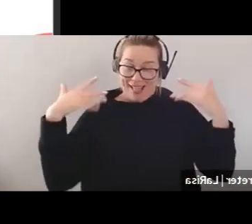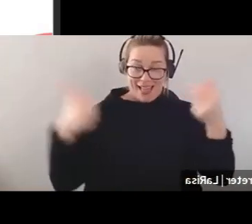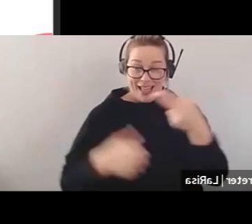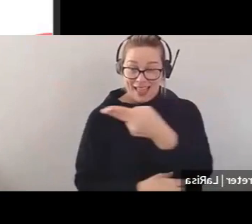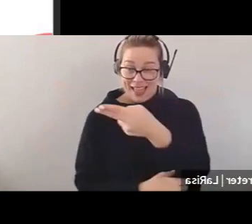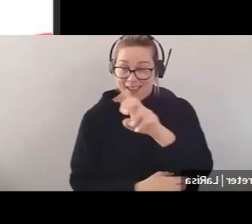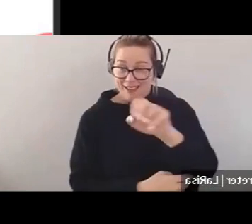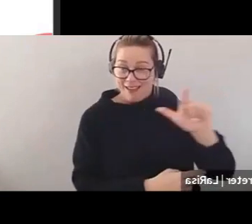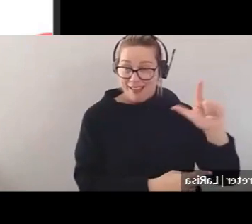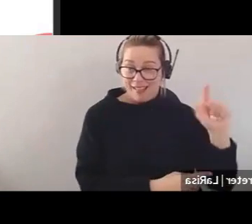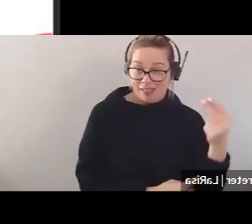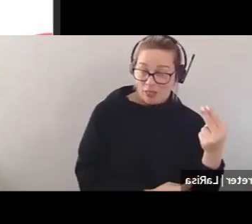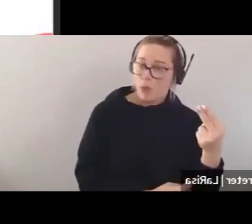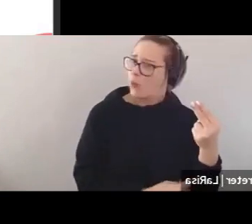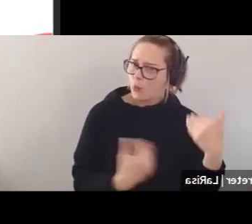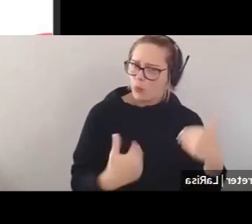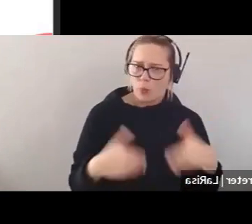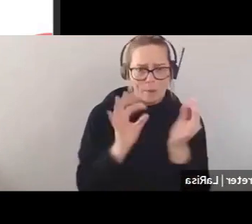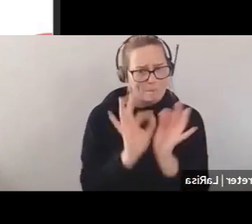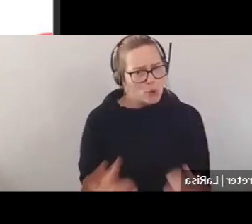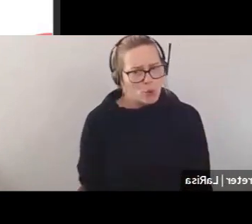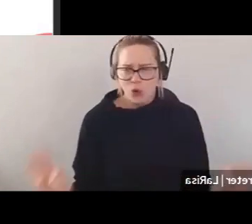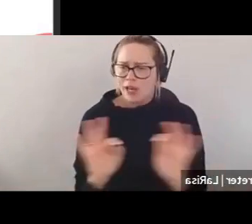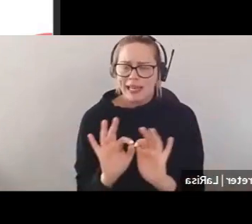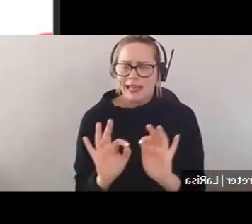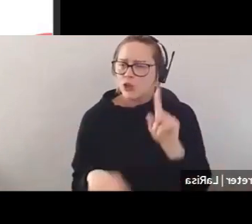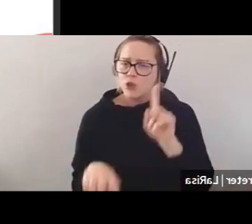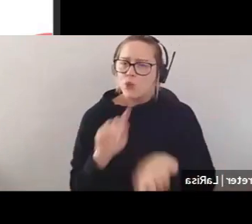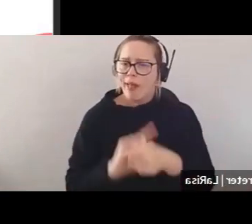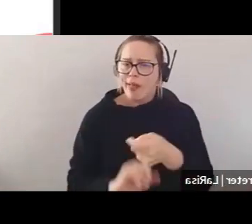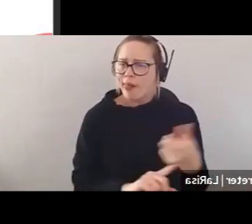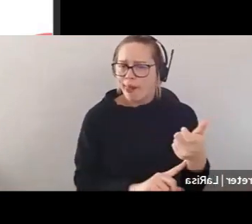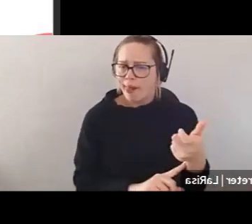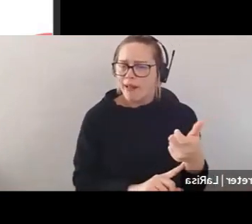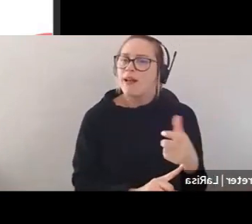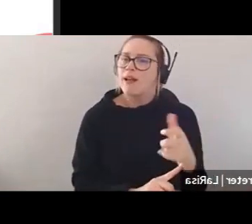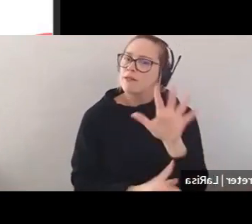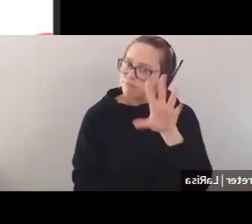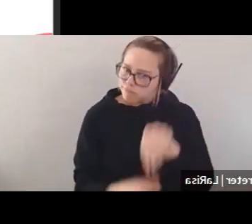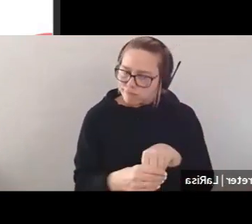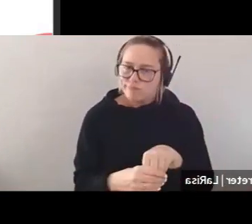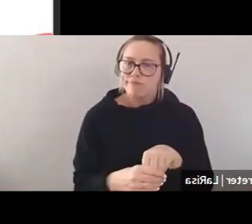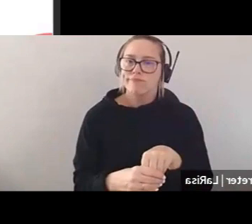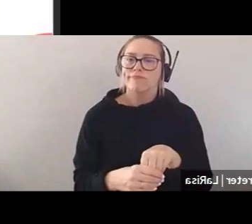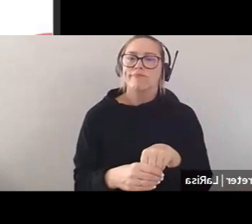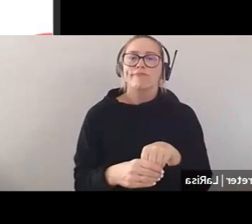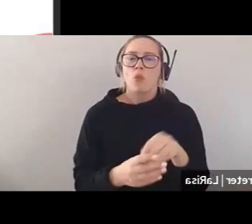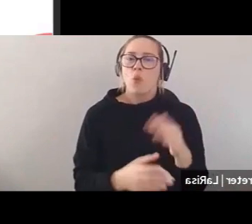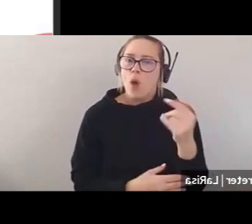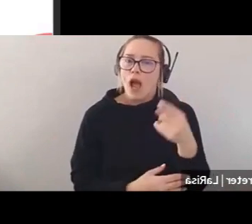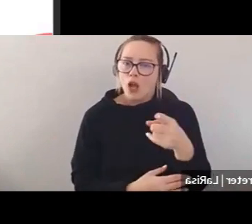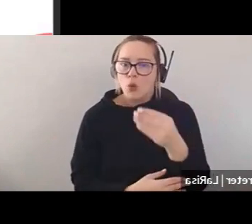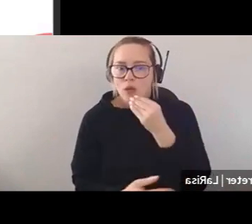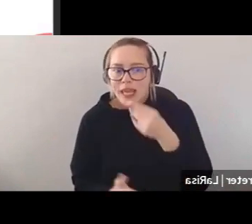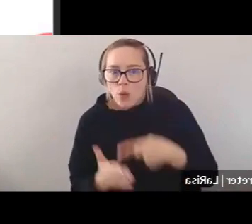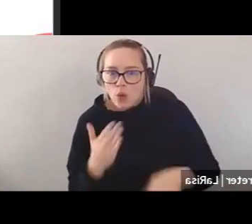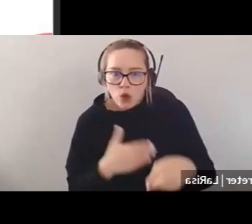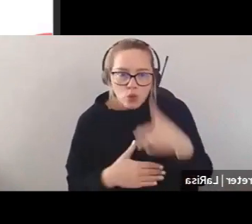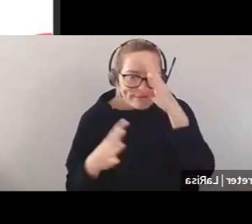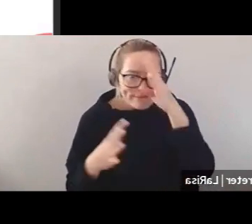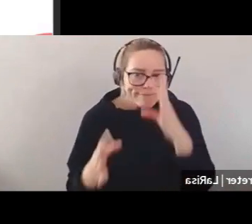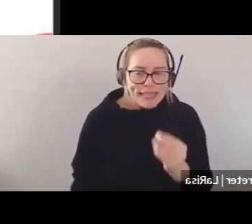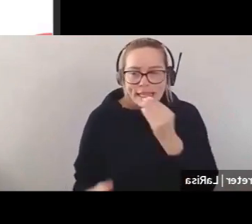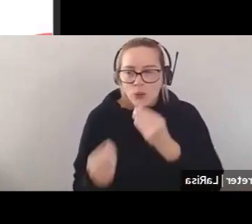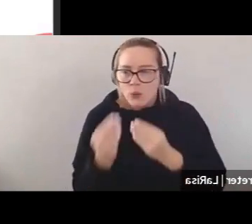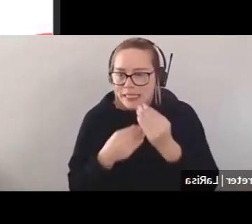to our health. And then health. I think we can't get away from health when we're talking about nutrition. It is a very important